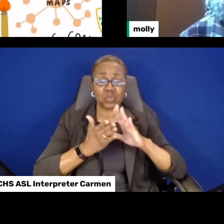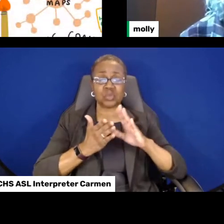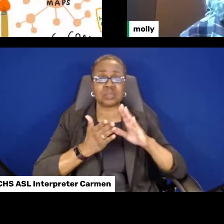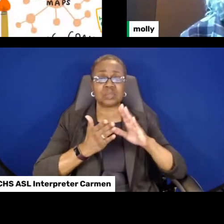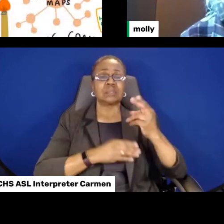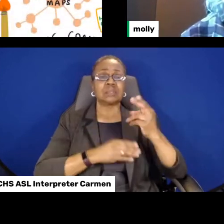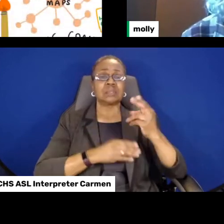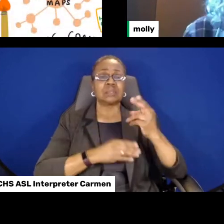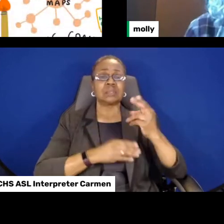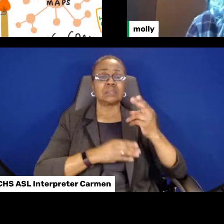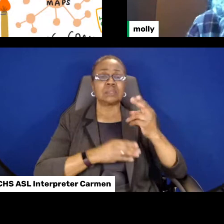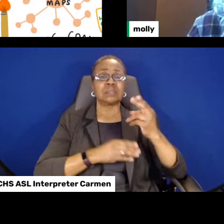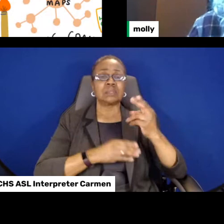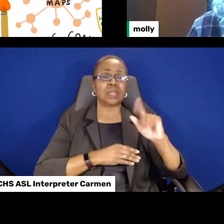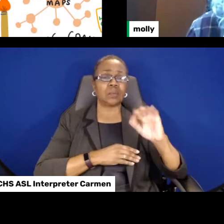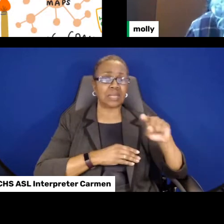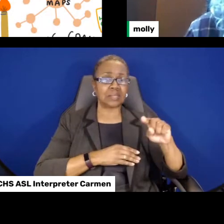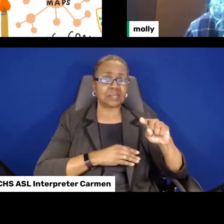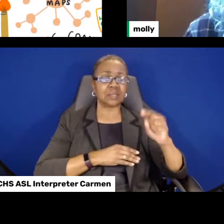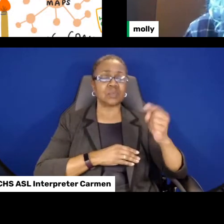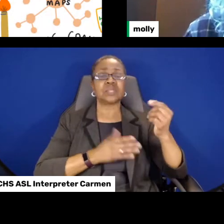assistant on this project,